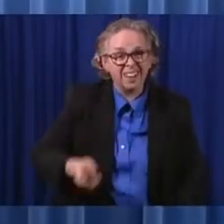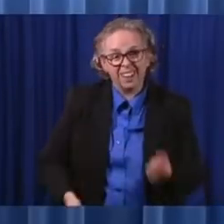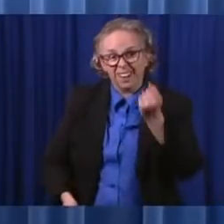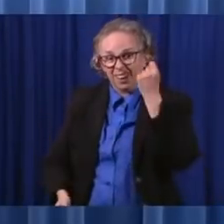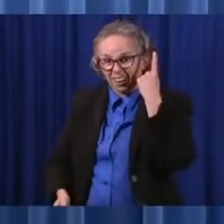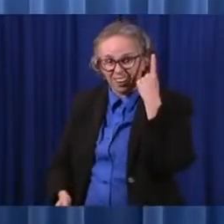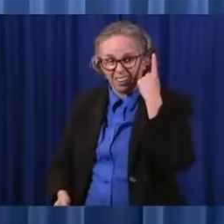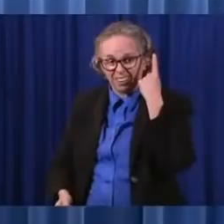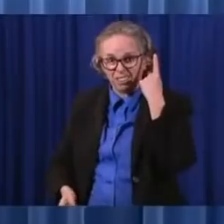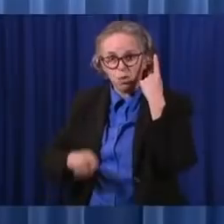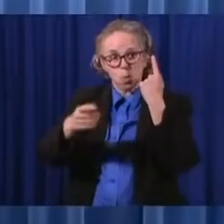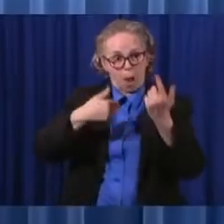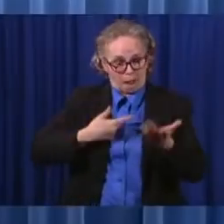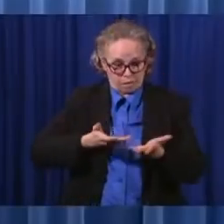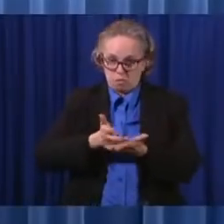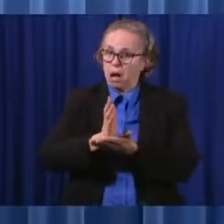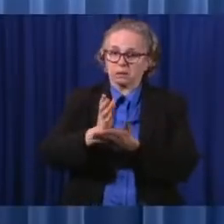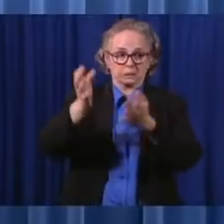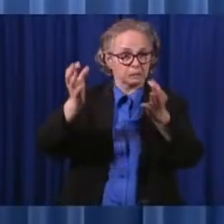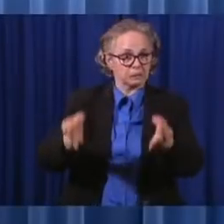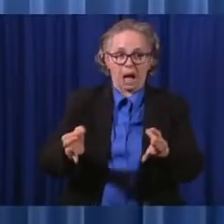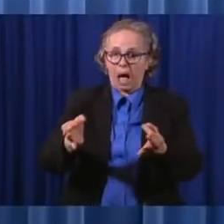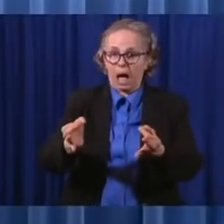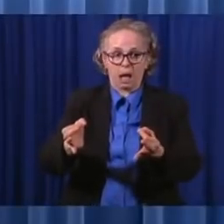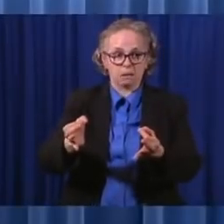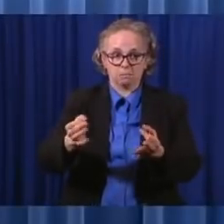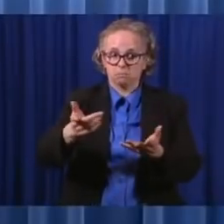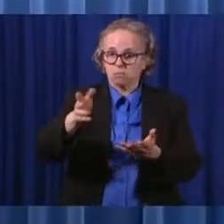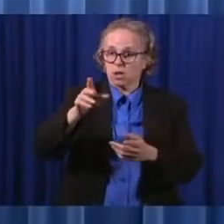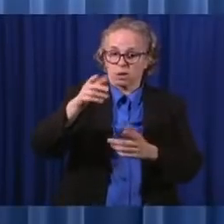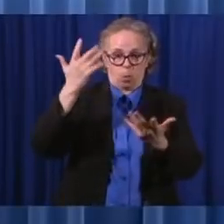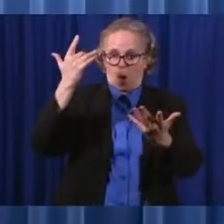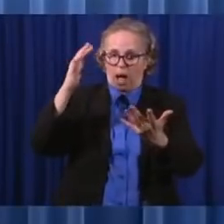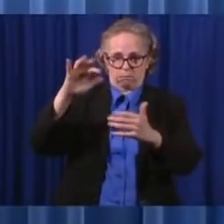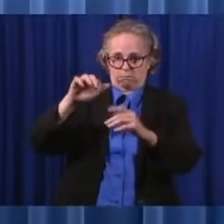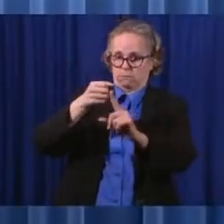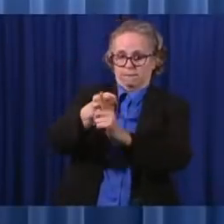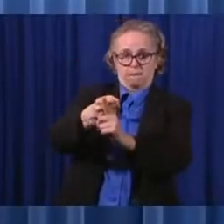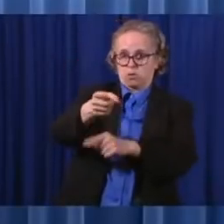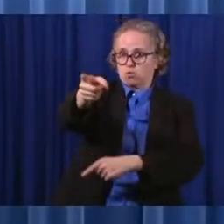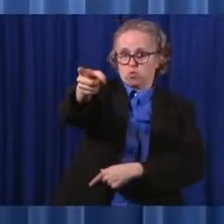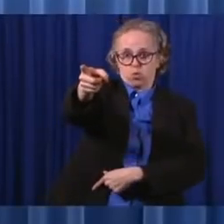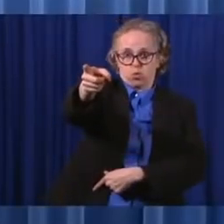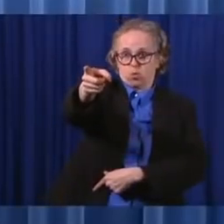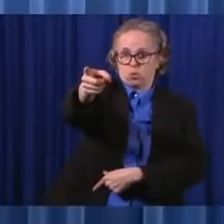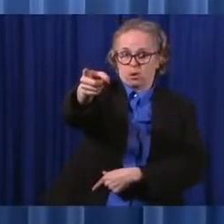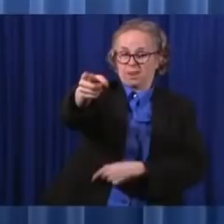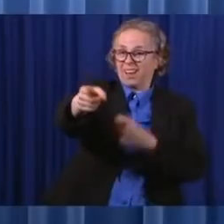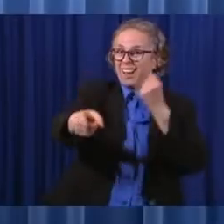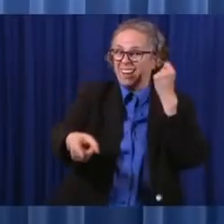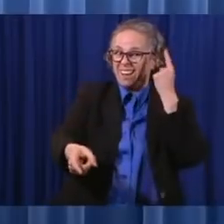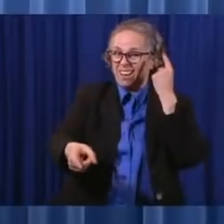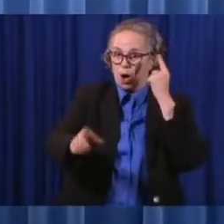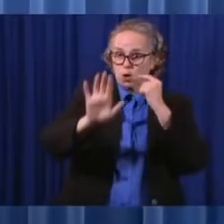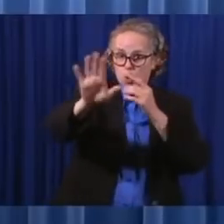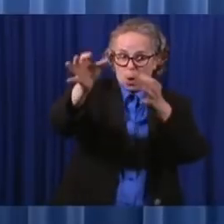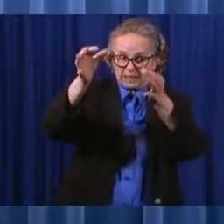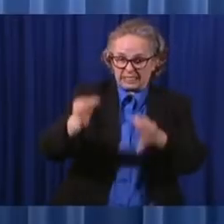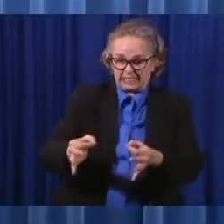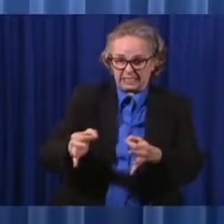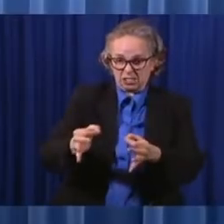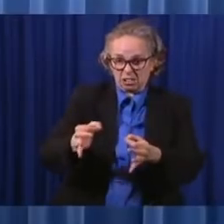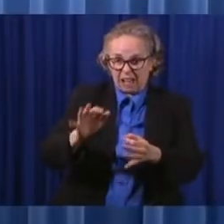impact you. But once your actions start impacting other Ohioans to their